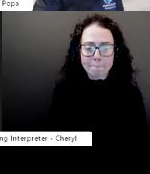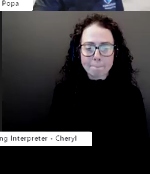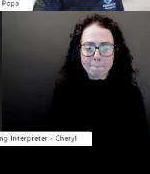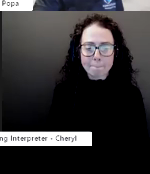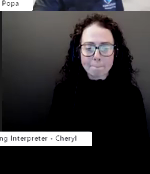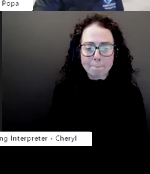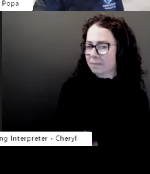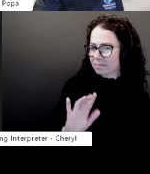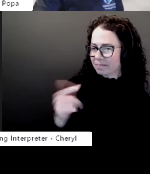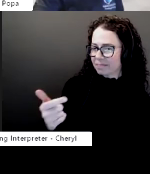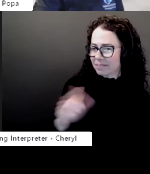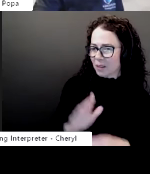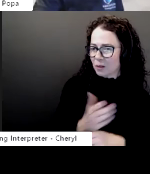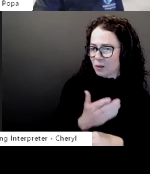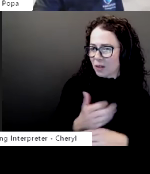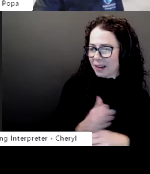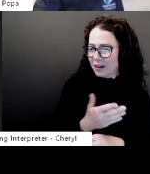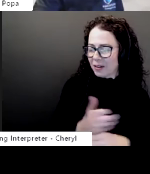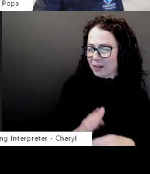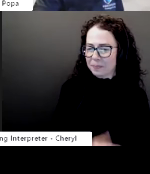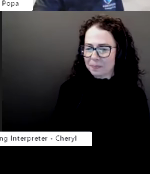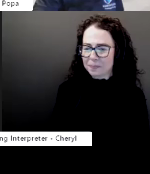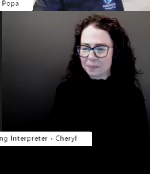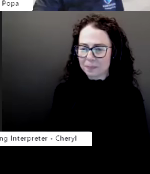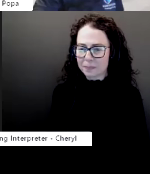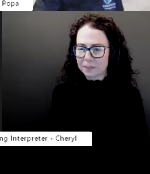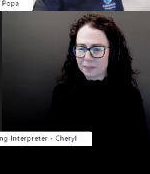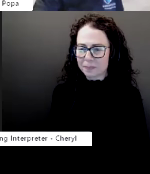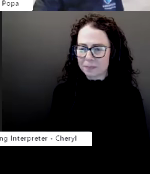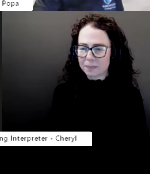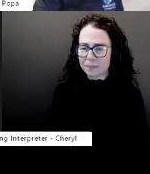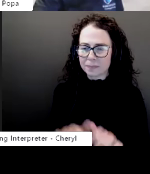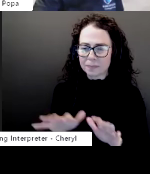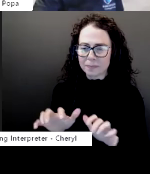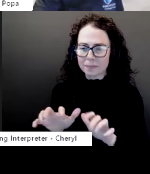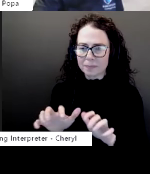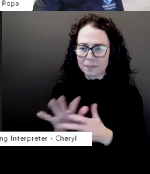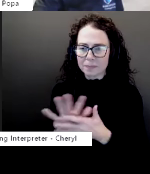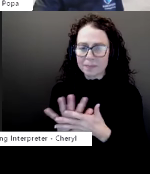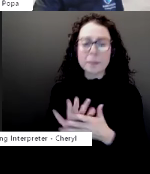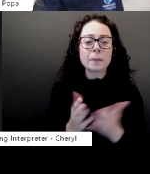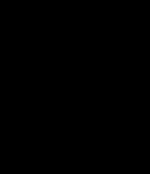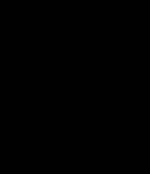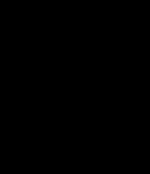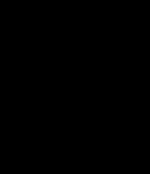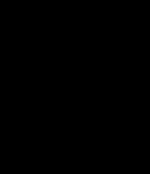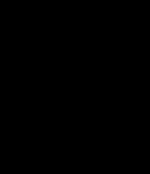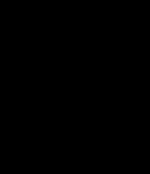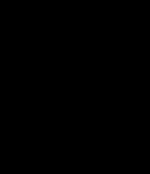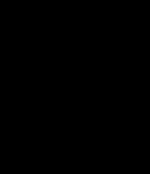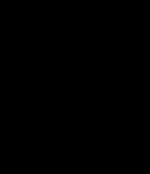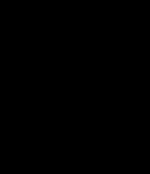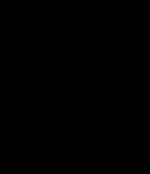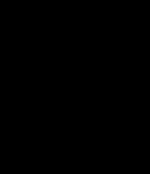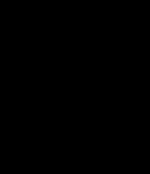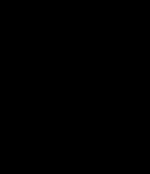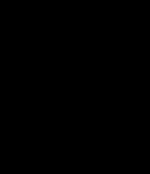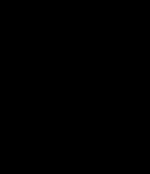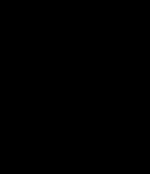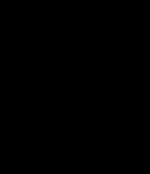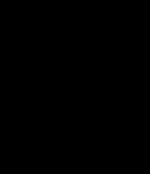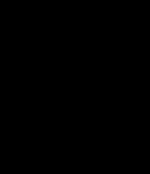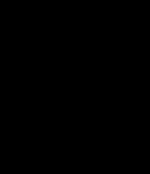to share your screen. Okay, yeah, thanks. Oops. There it is. In terms of just today,